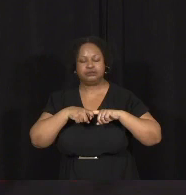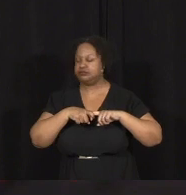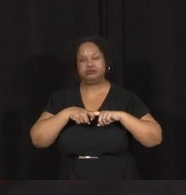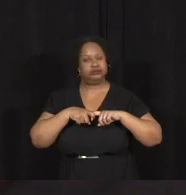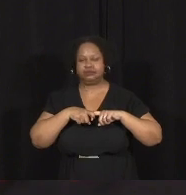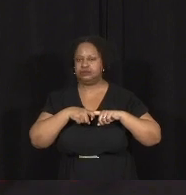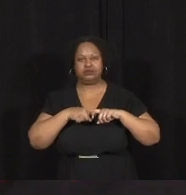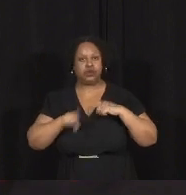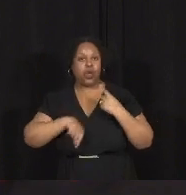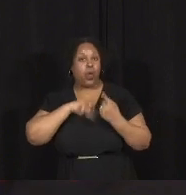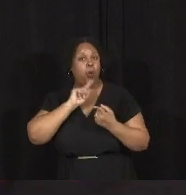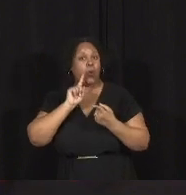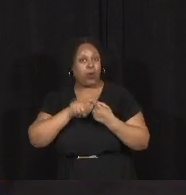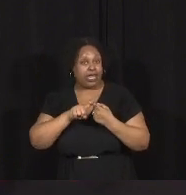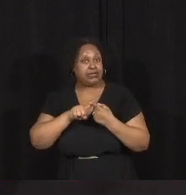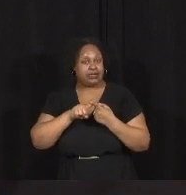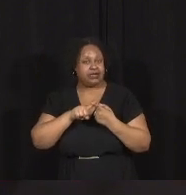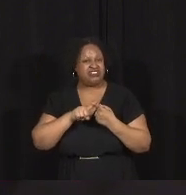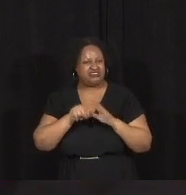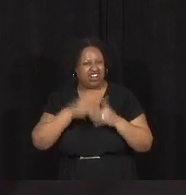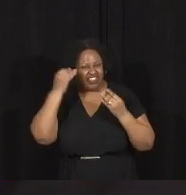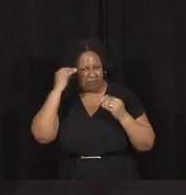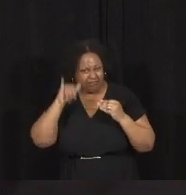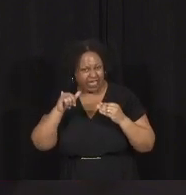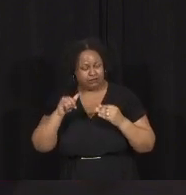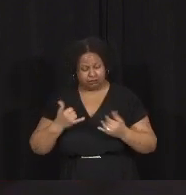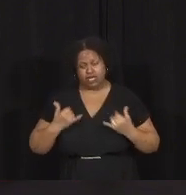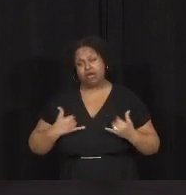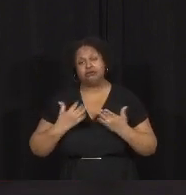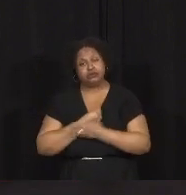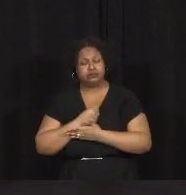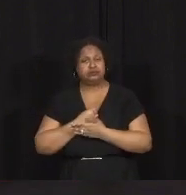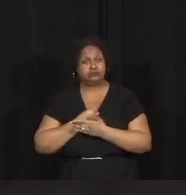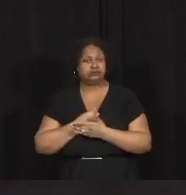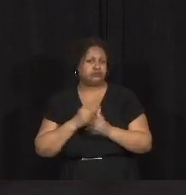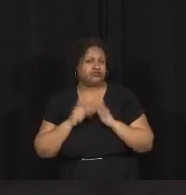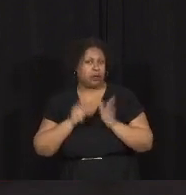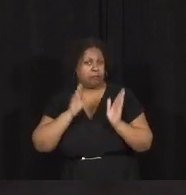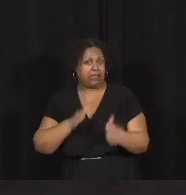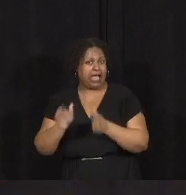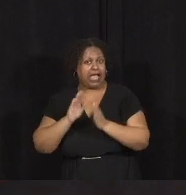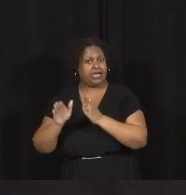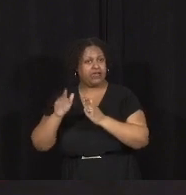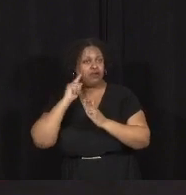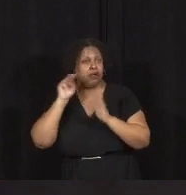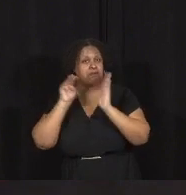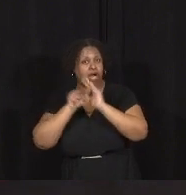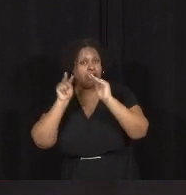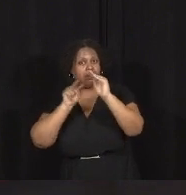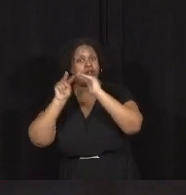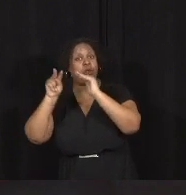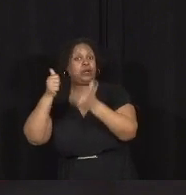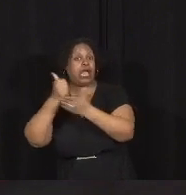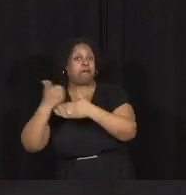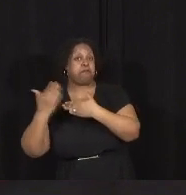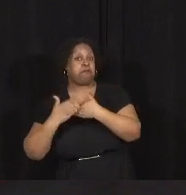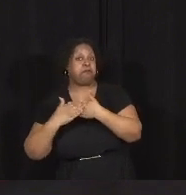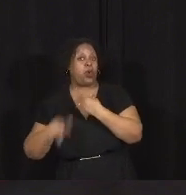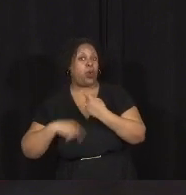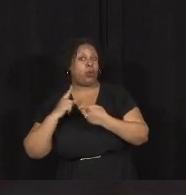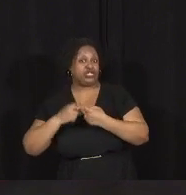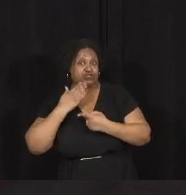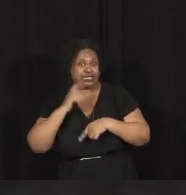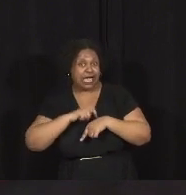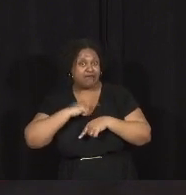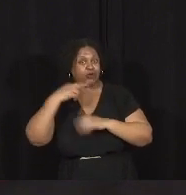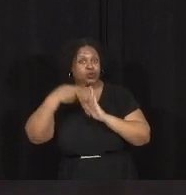now. The time to start thinking about how modeling could inform that is now. And there are various things